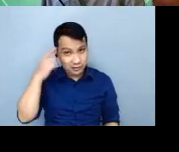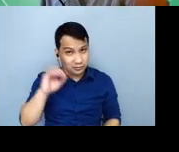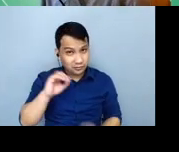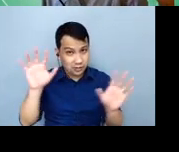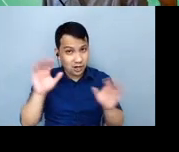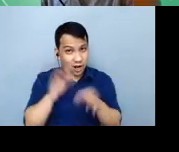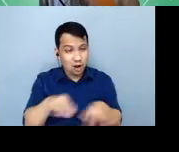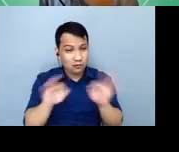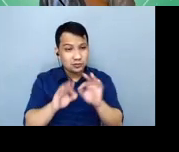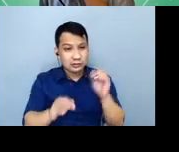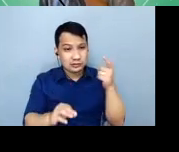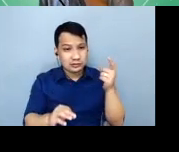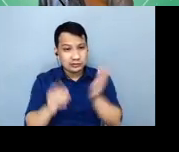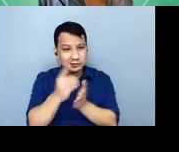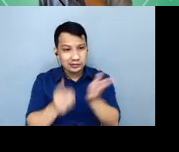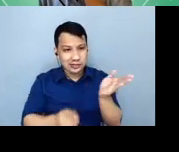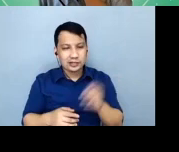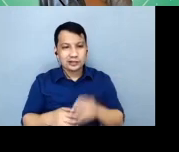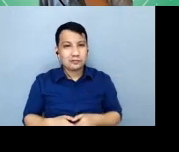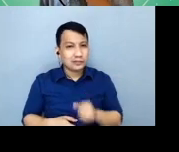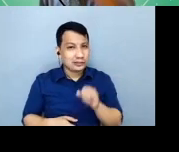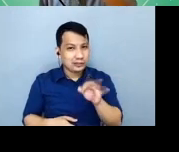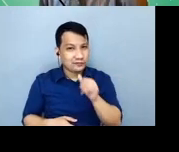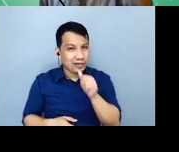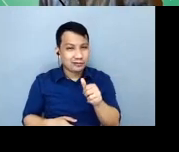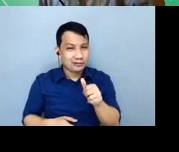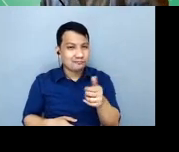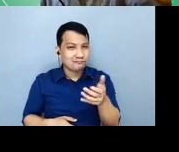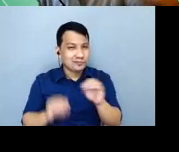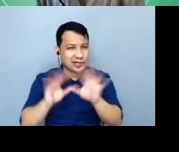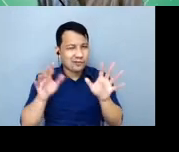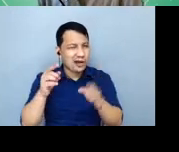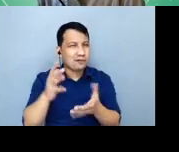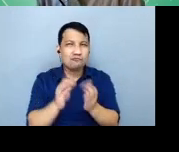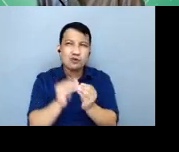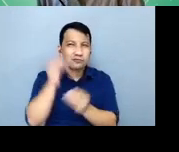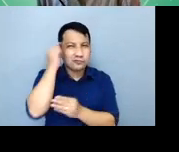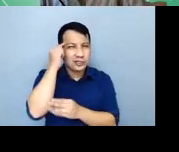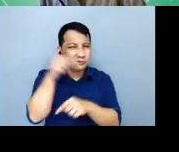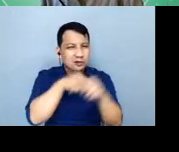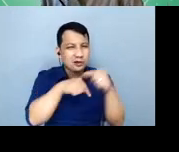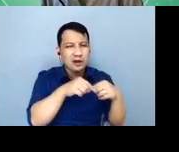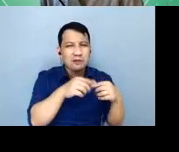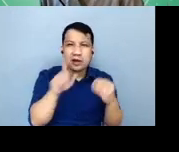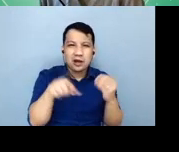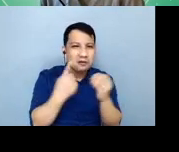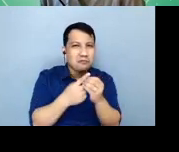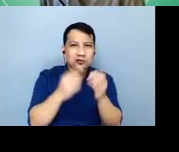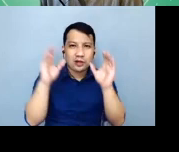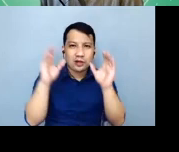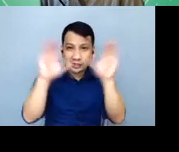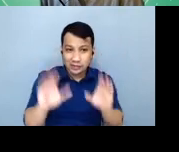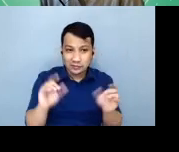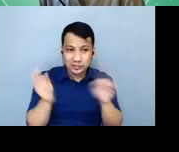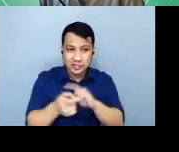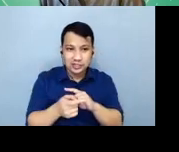how important green design is. And if it was not, it's easy just to think about all the information we've had in terms of climate change, in